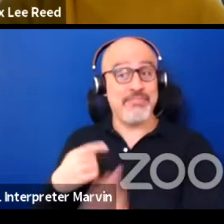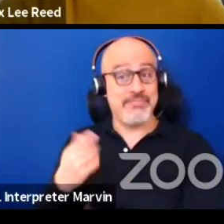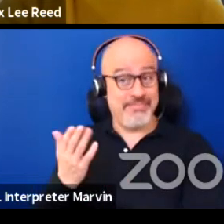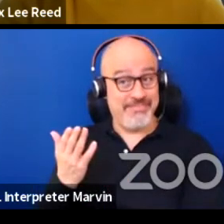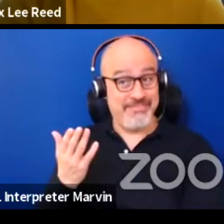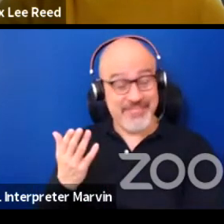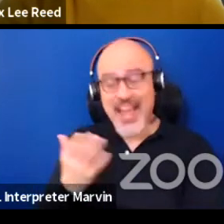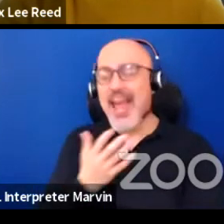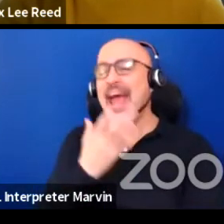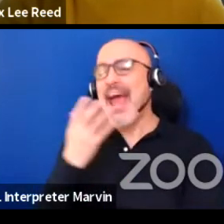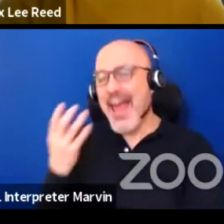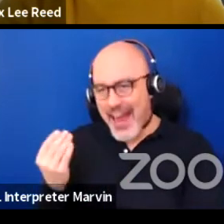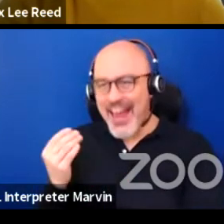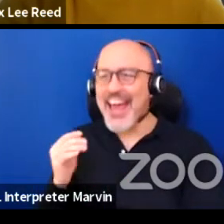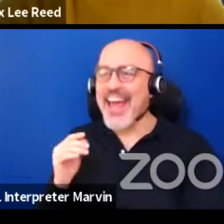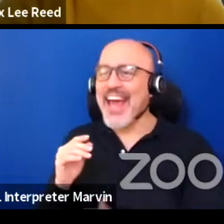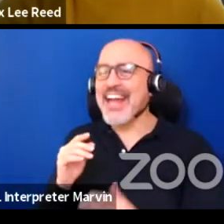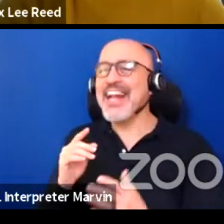And